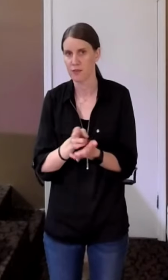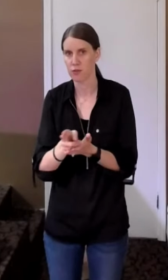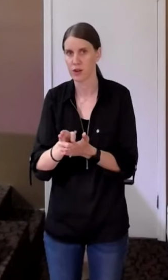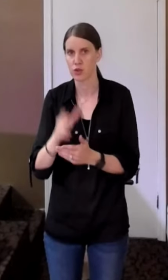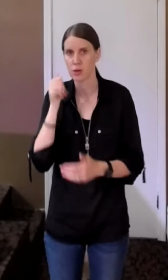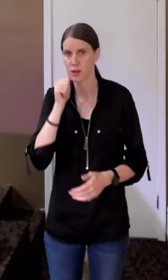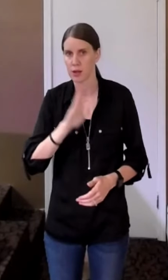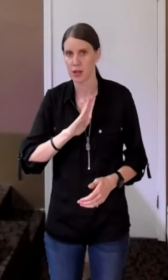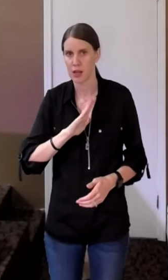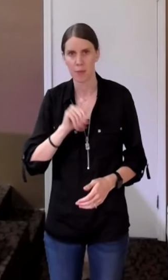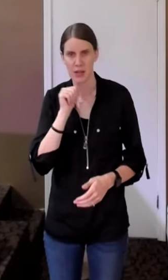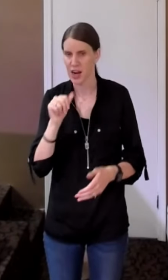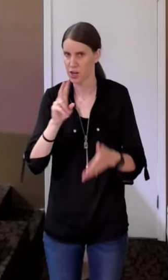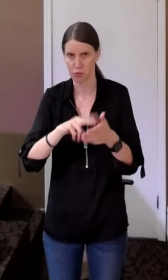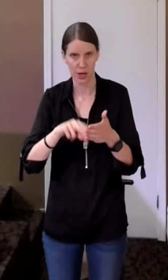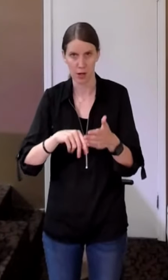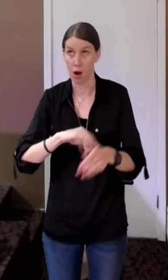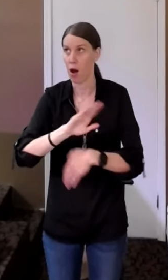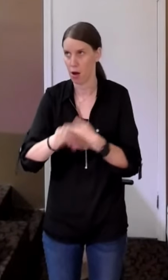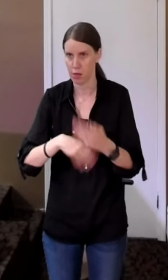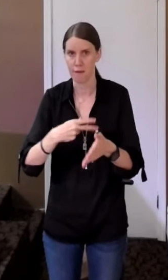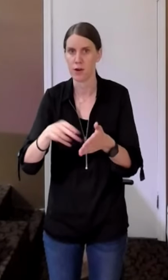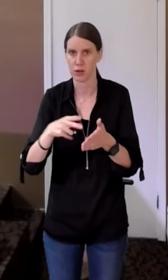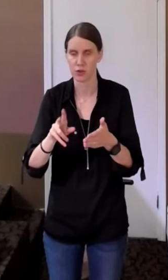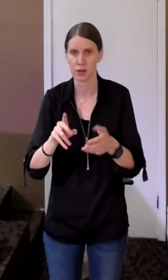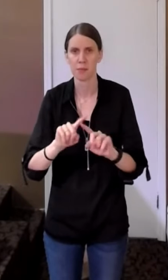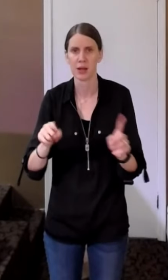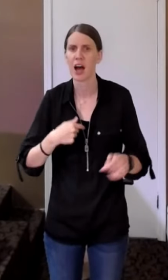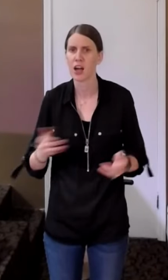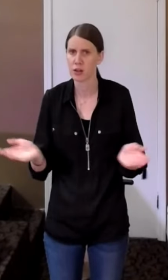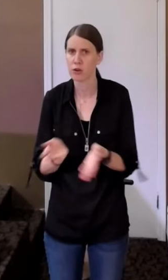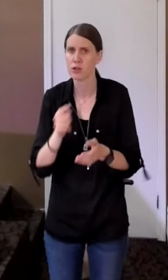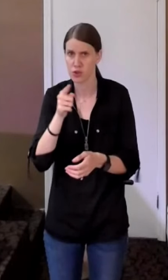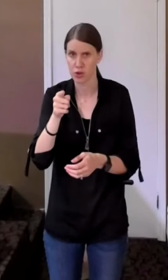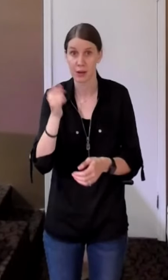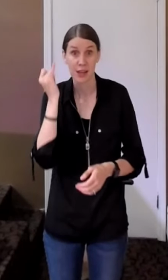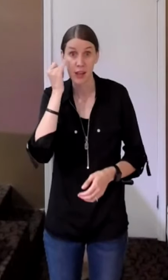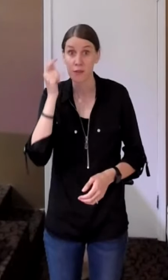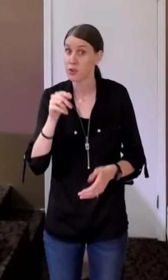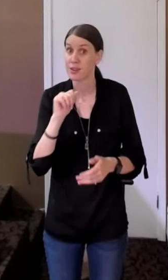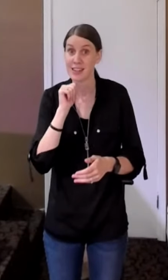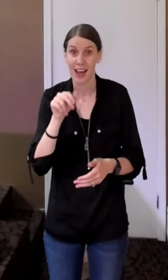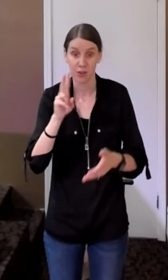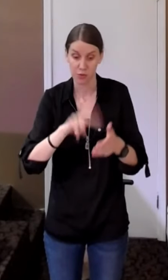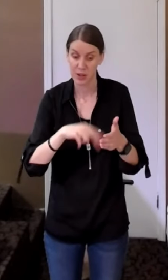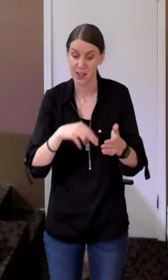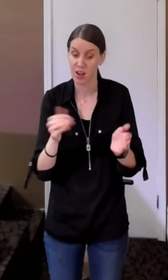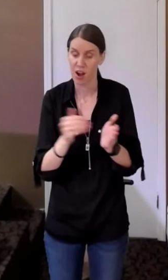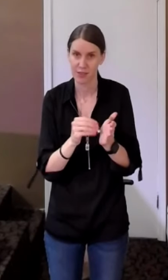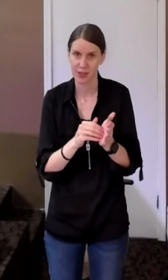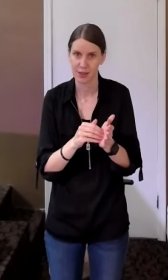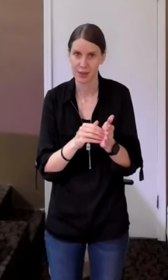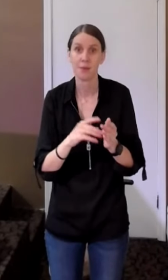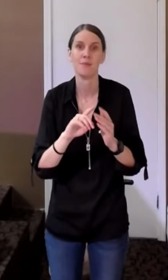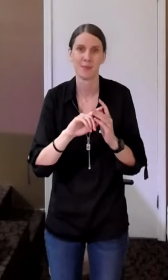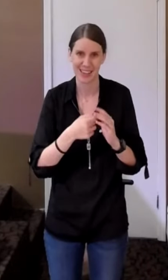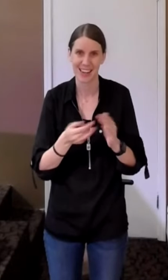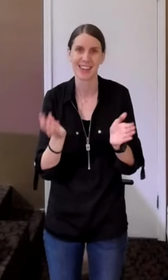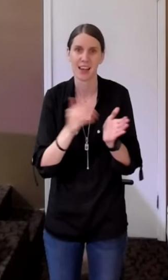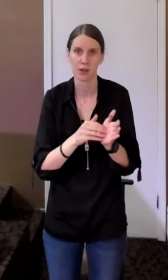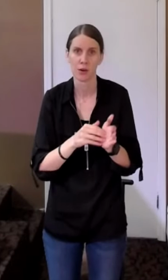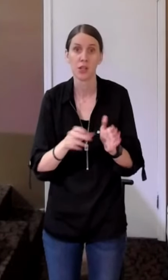don't want to go through all the verses. It would take us too long today, but I encourage you, if you haven't read it lately, read it again. And you will find a